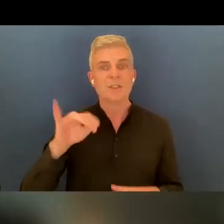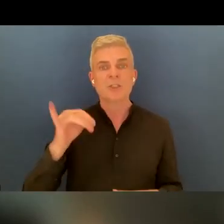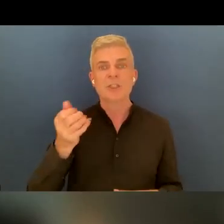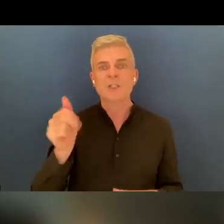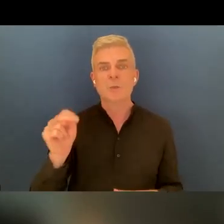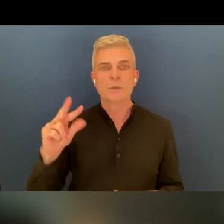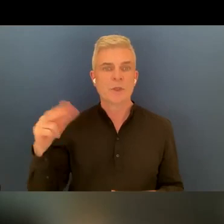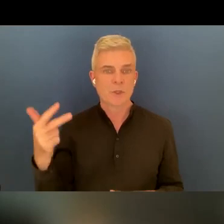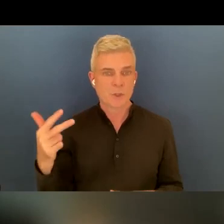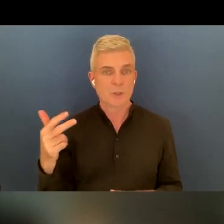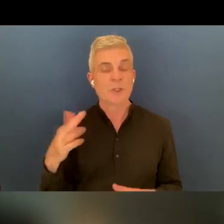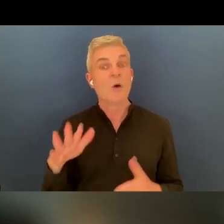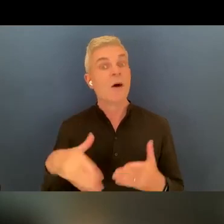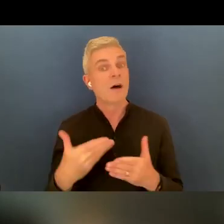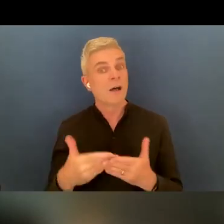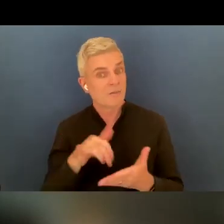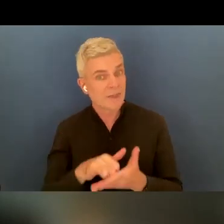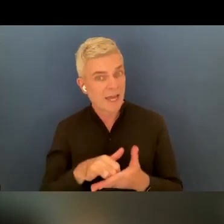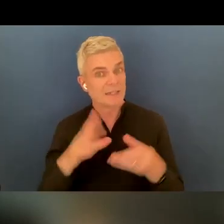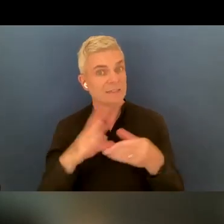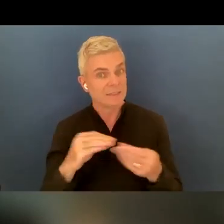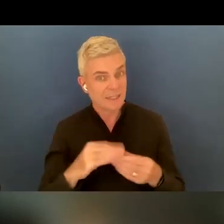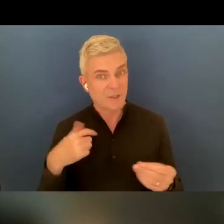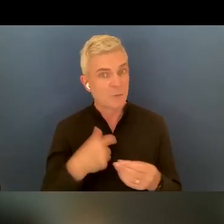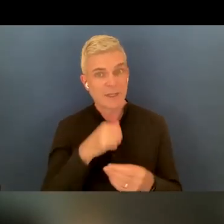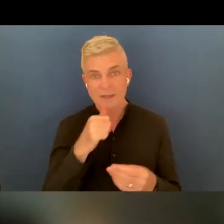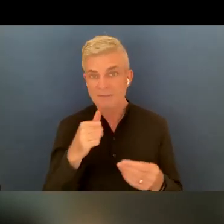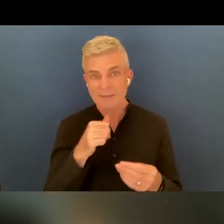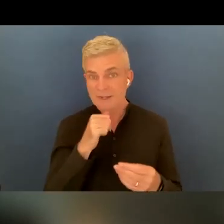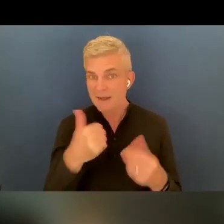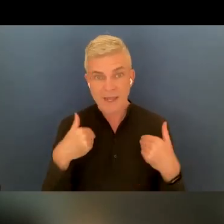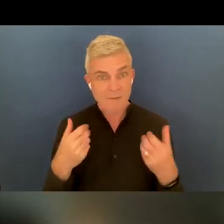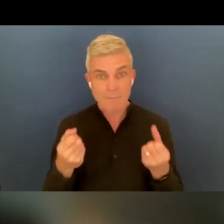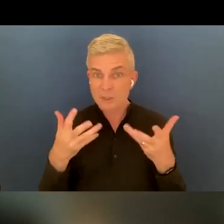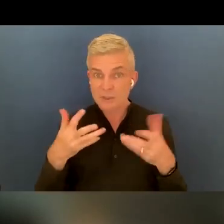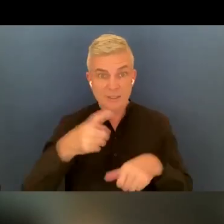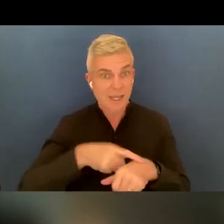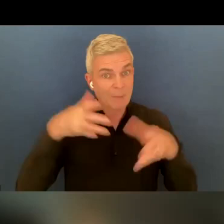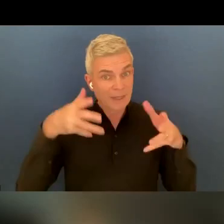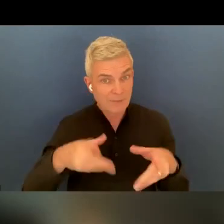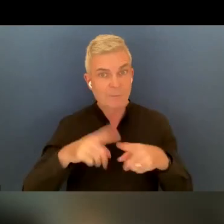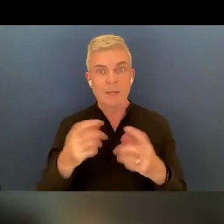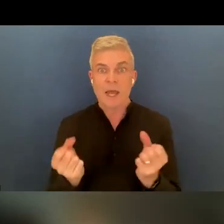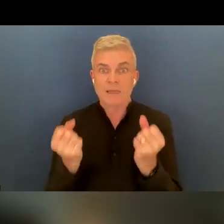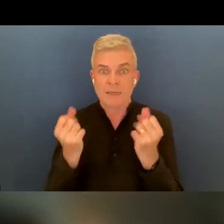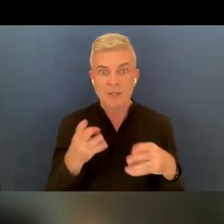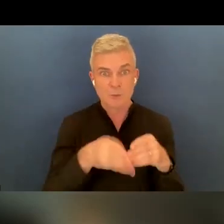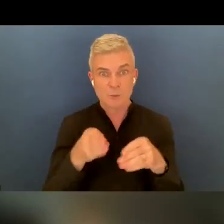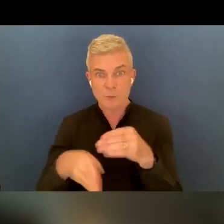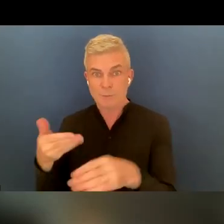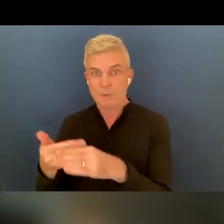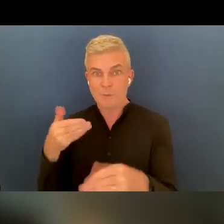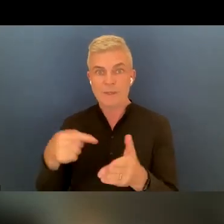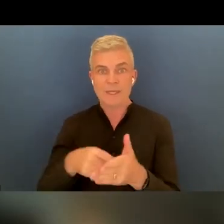all of that to say, we've got not that much time, but a lot to get done before the end of this current Congress. And something to keep in